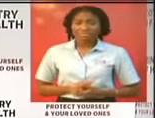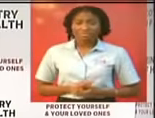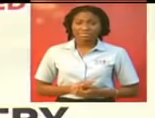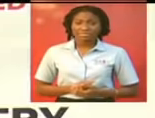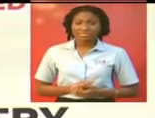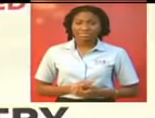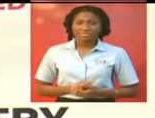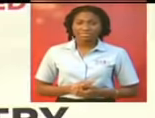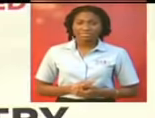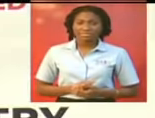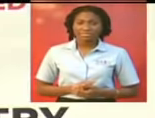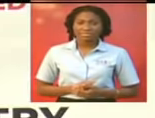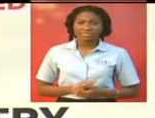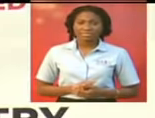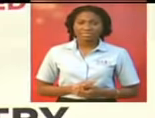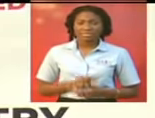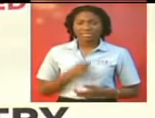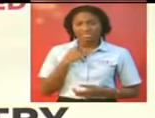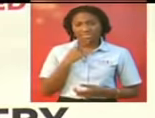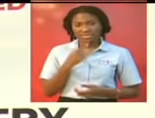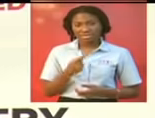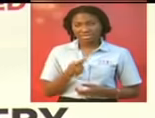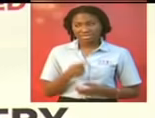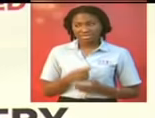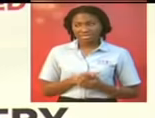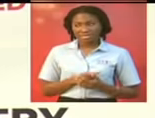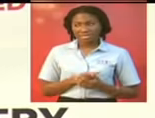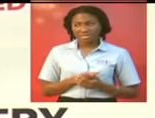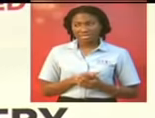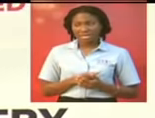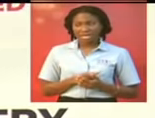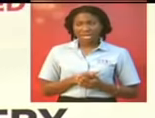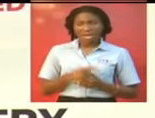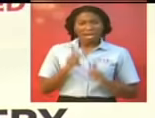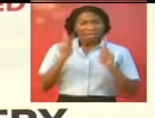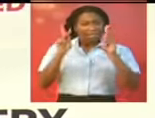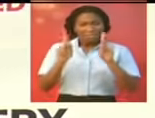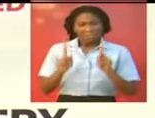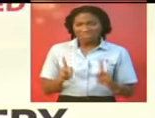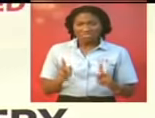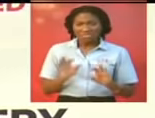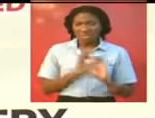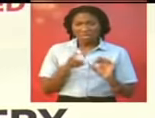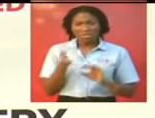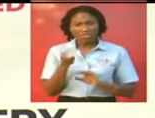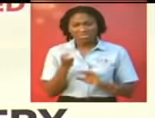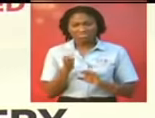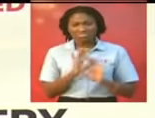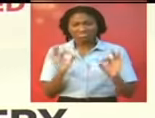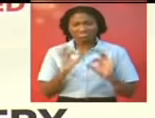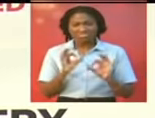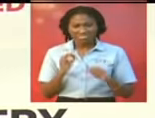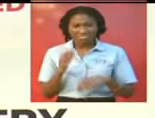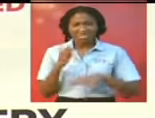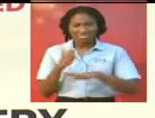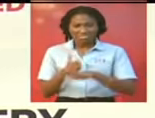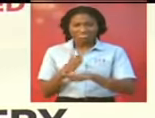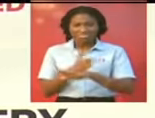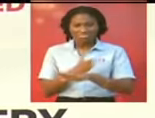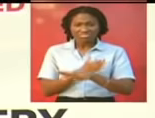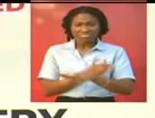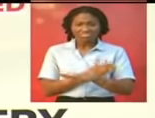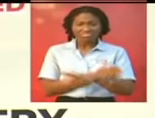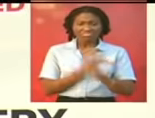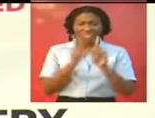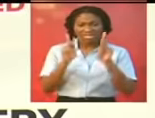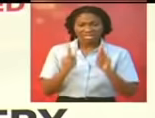haven't received any indication that the person has been hospitalized or further, so the status remains similar as I discussed about 2 weeks ago.